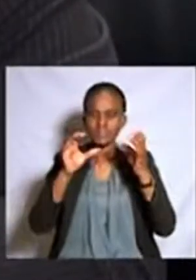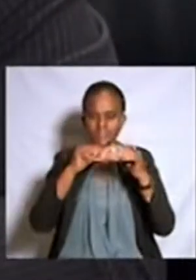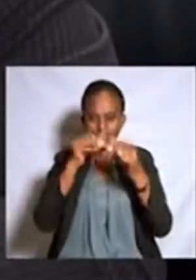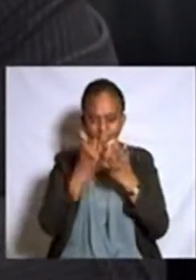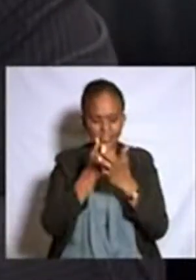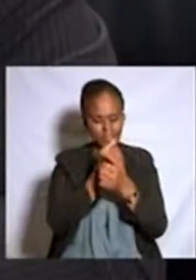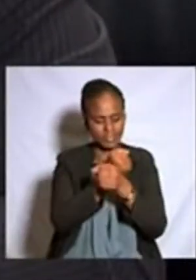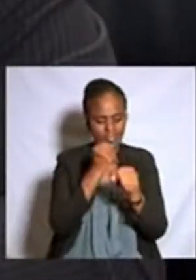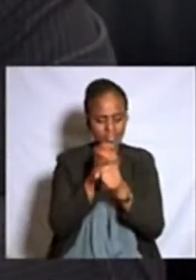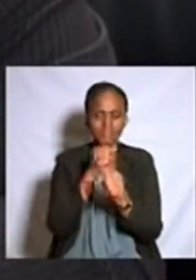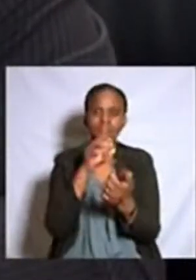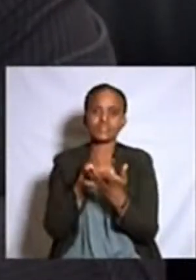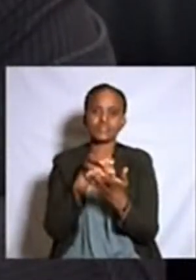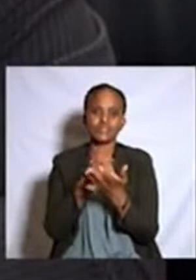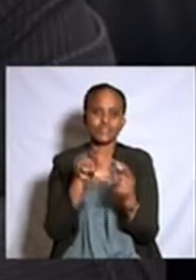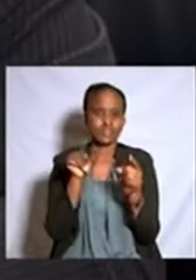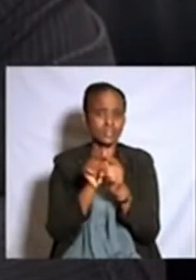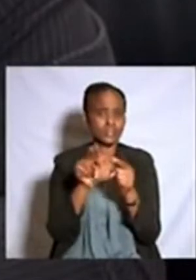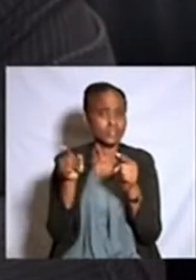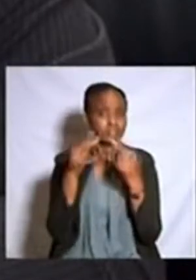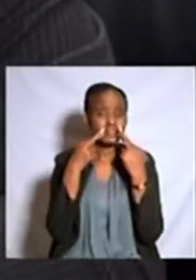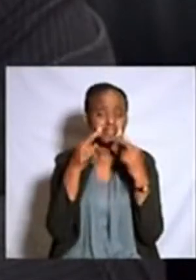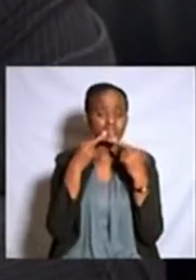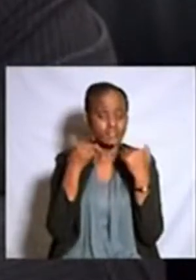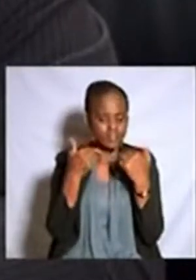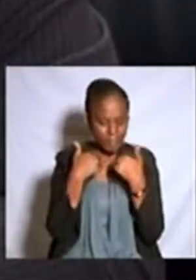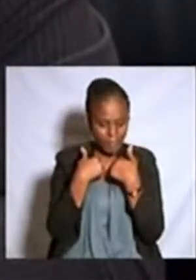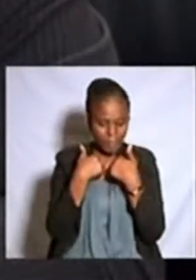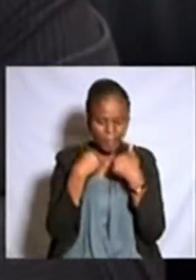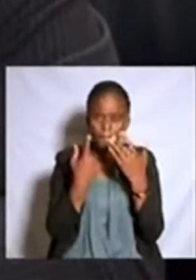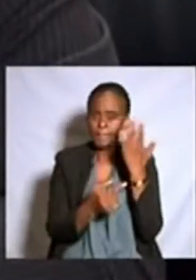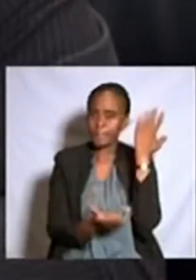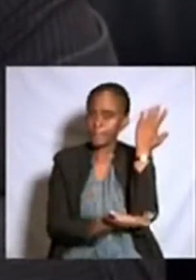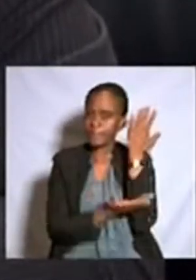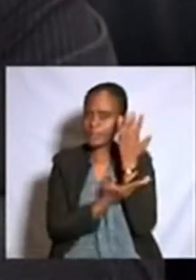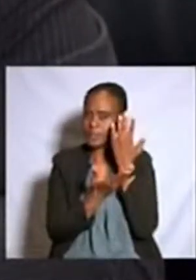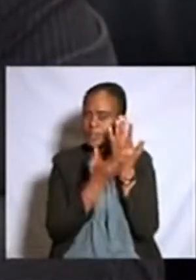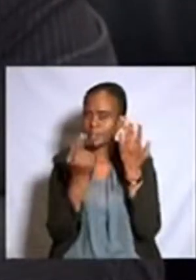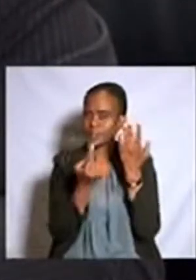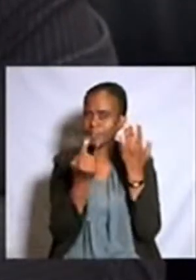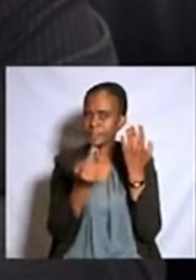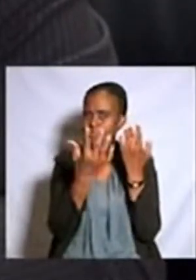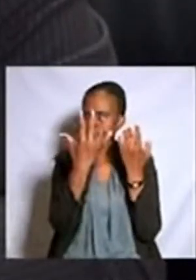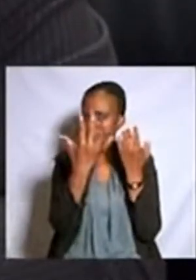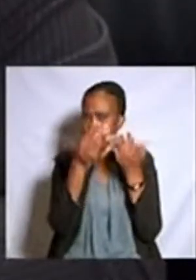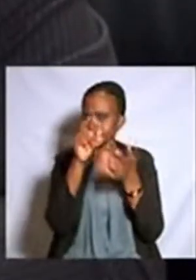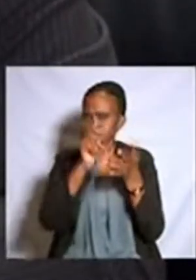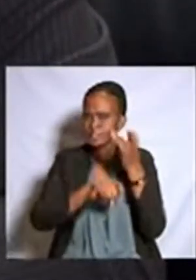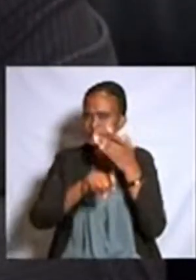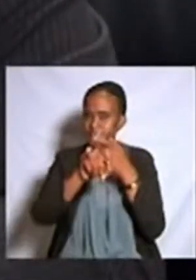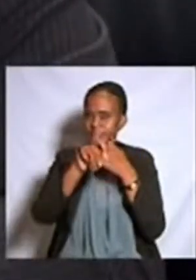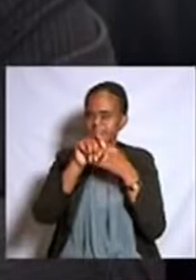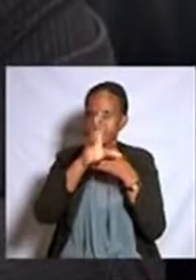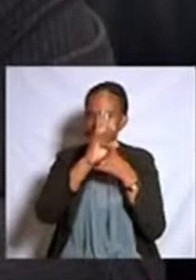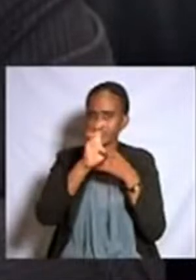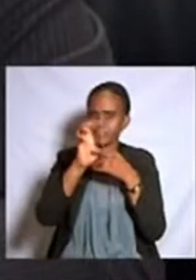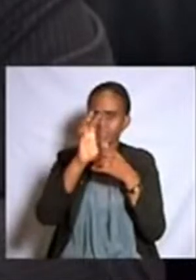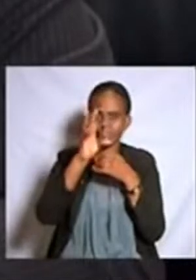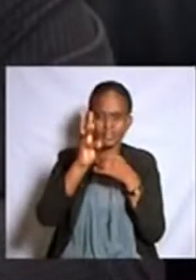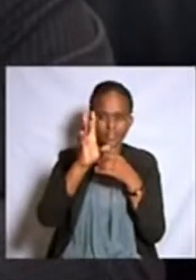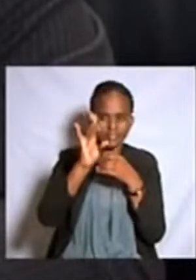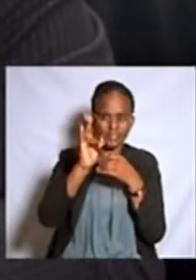of the matter. And as a result, there has been significant improvement with only 5 mortgages valued at